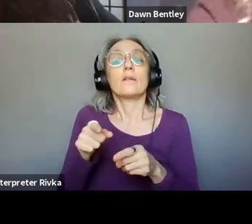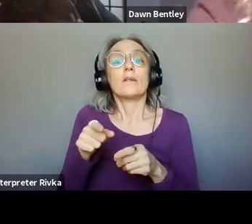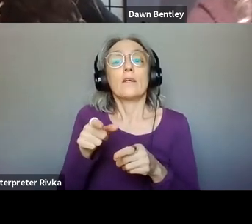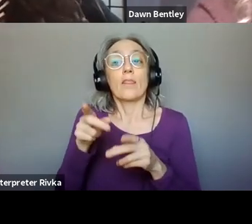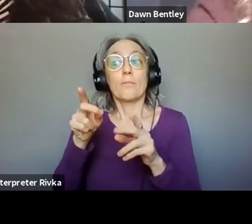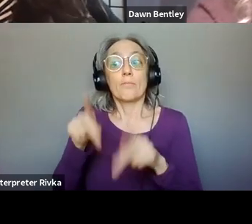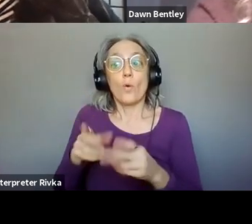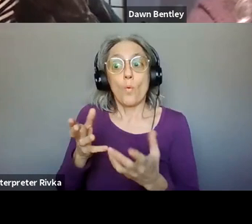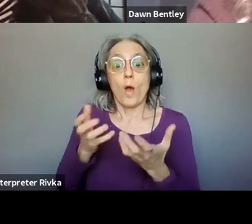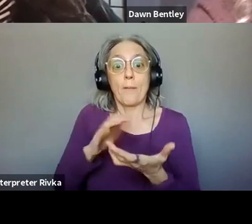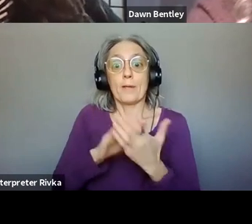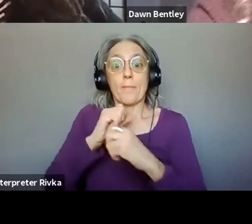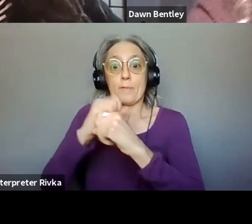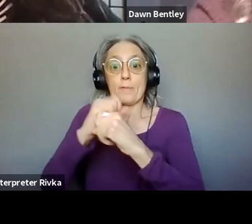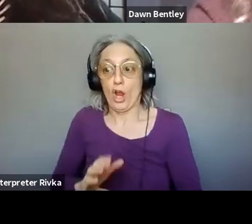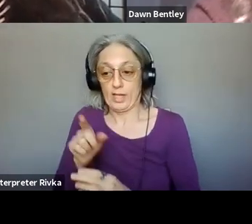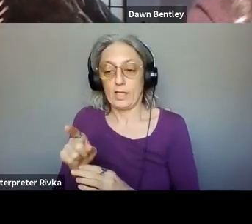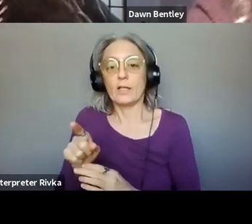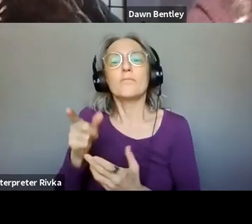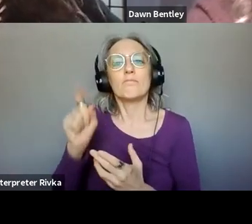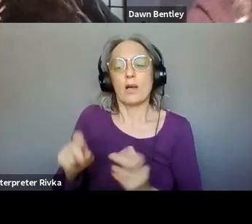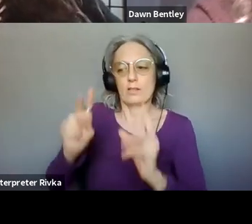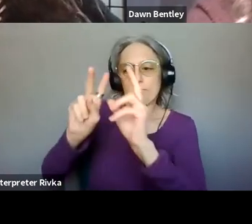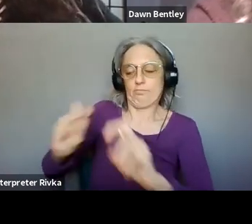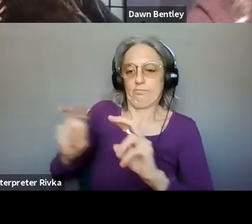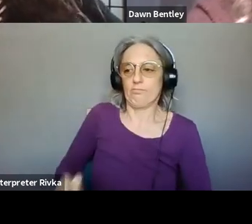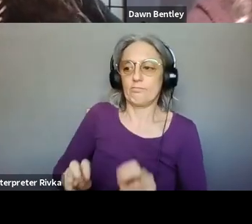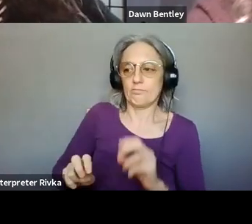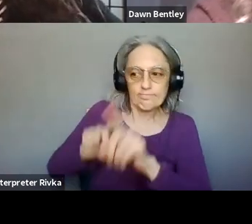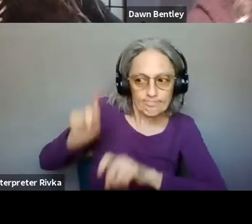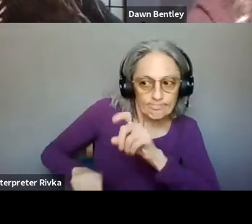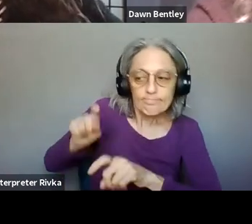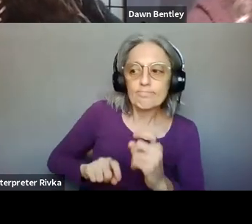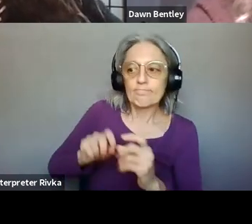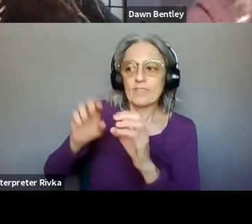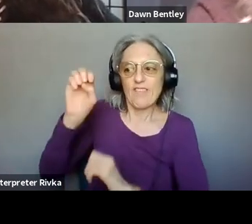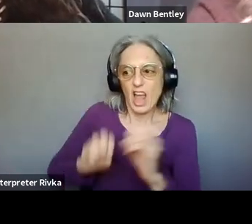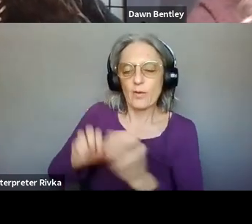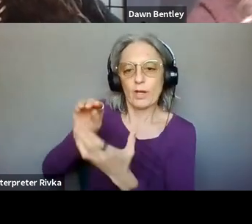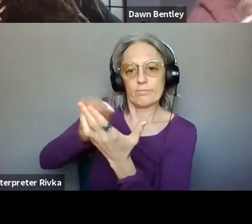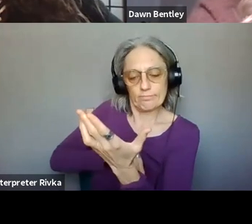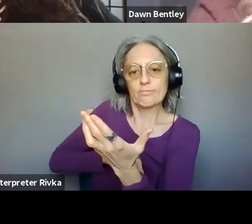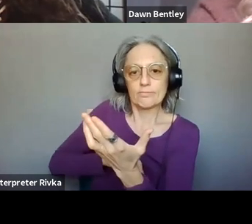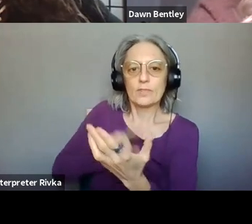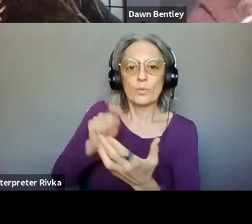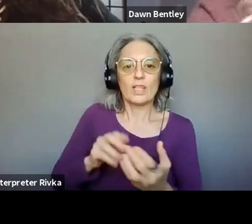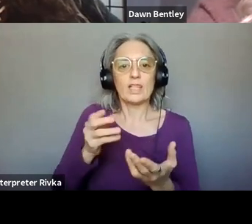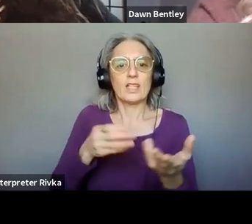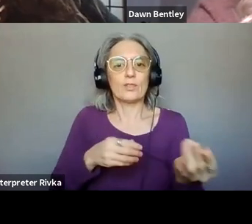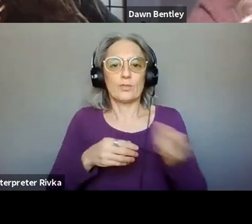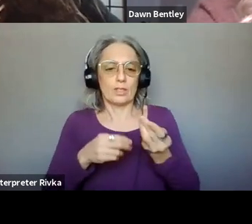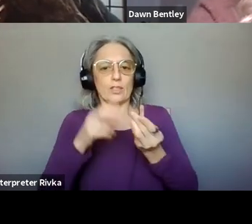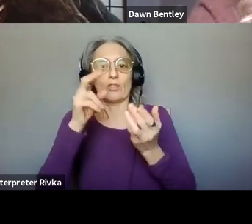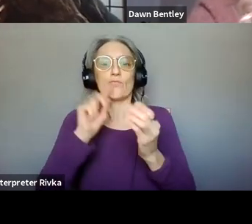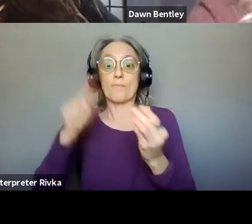guardianship needs to be examined, and we need a report from one of those two types of physicians